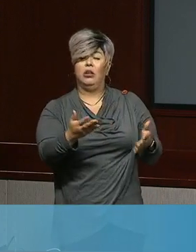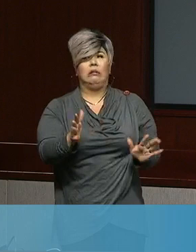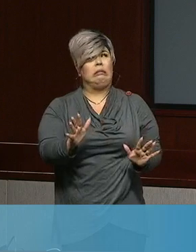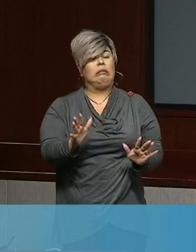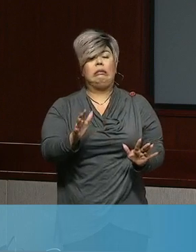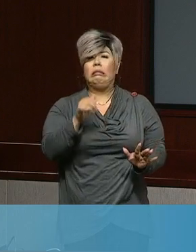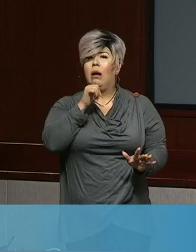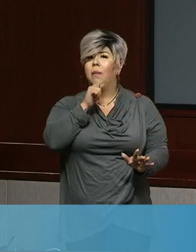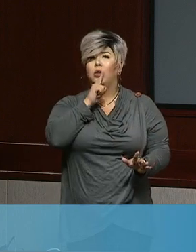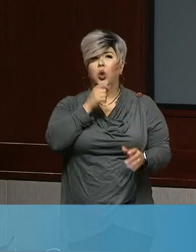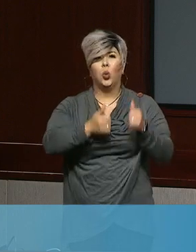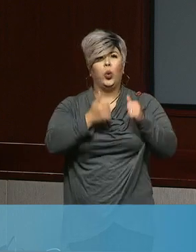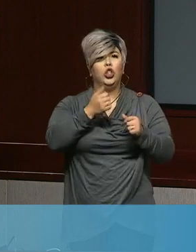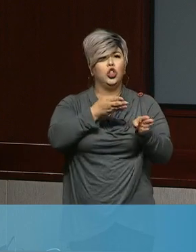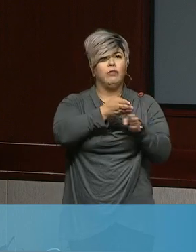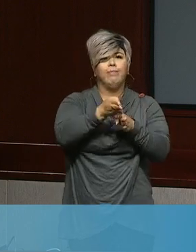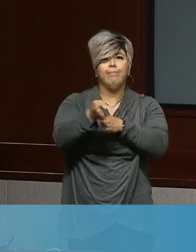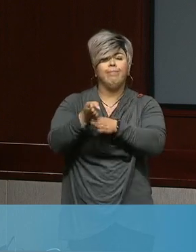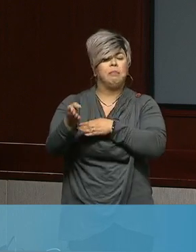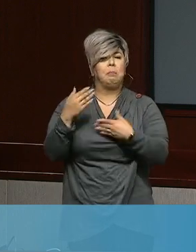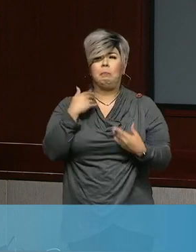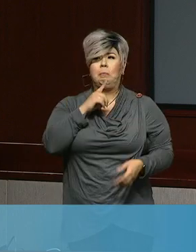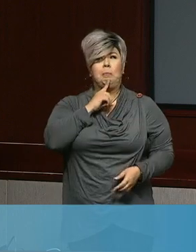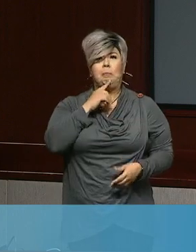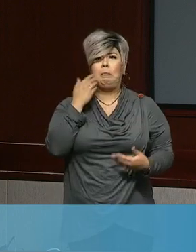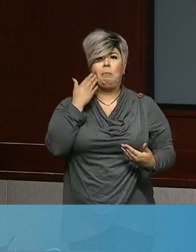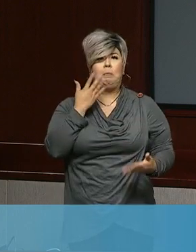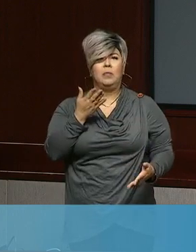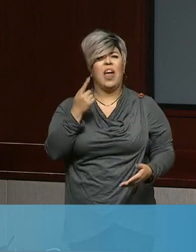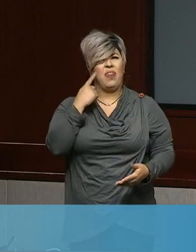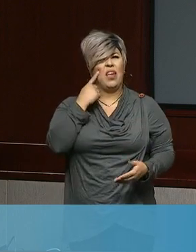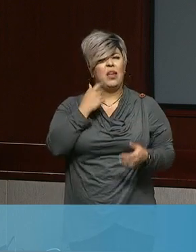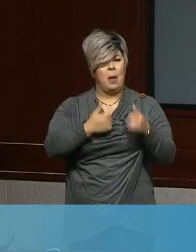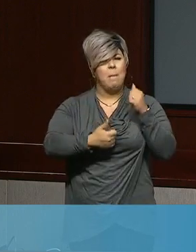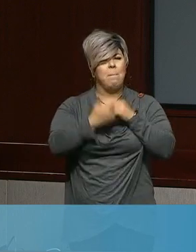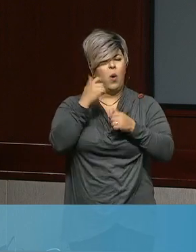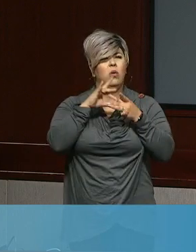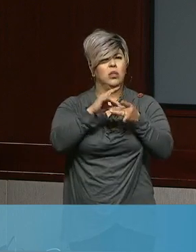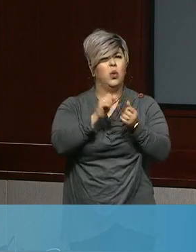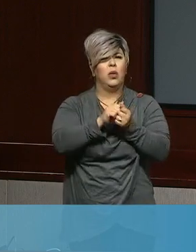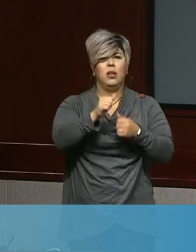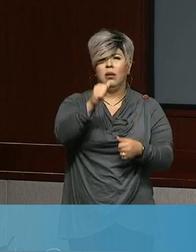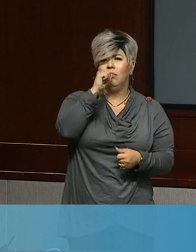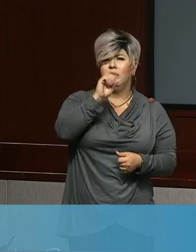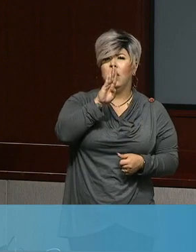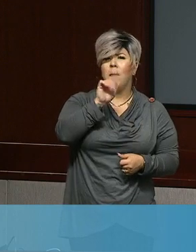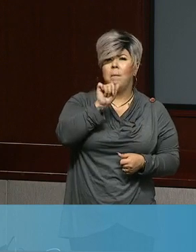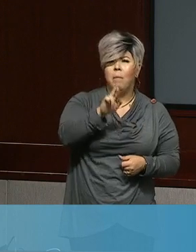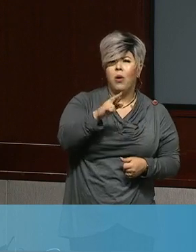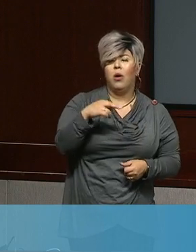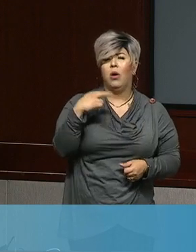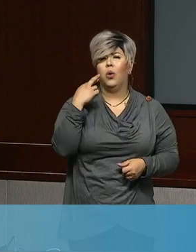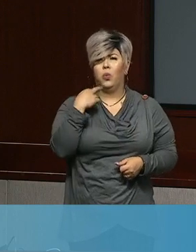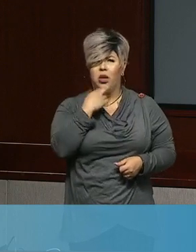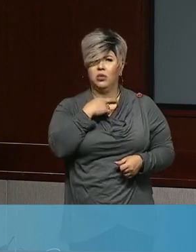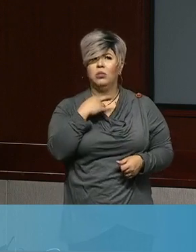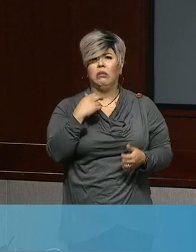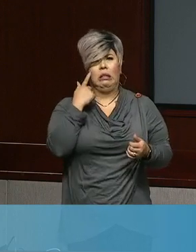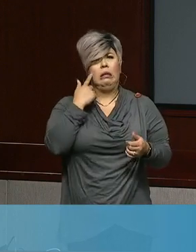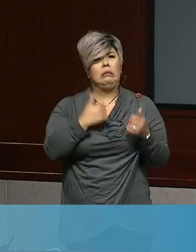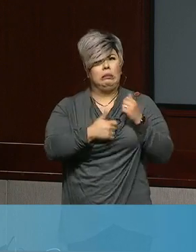which industries. I can't remember. I know that quite a few of them were bars and restaurants. Were contacted